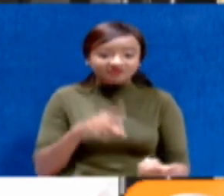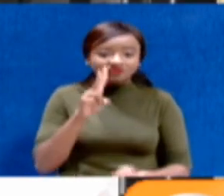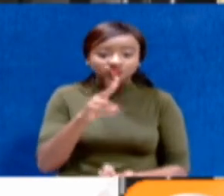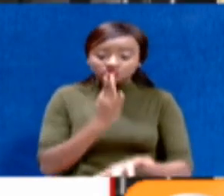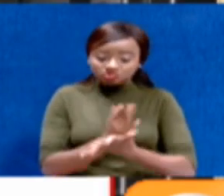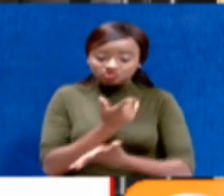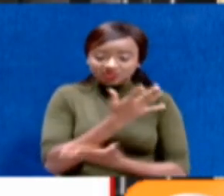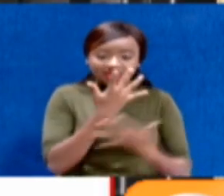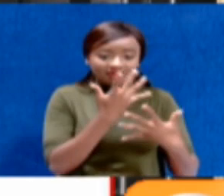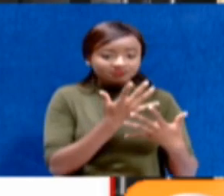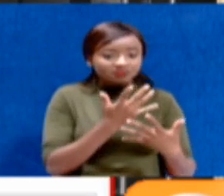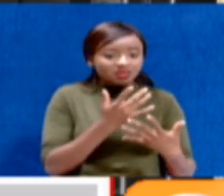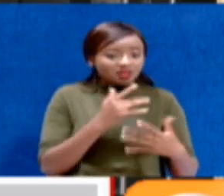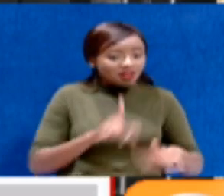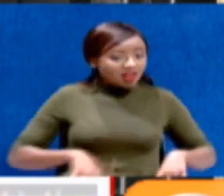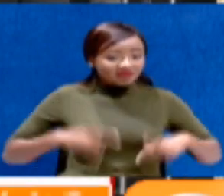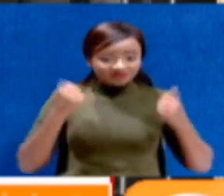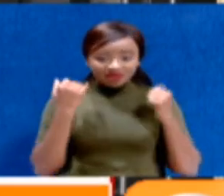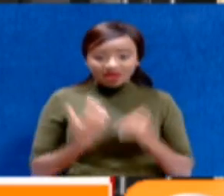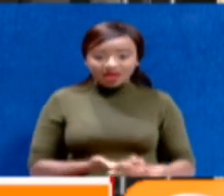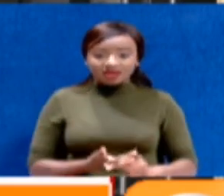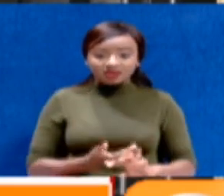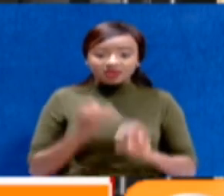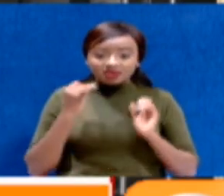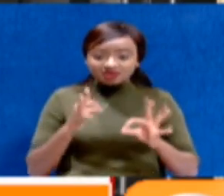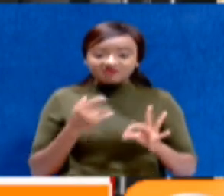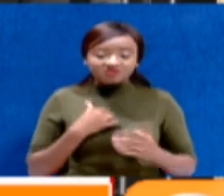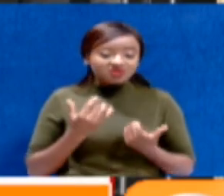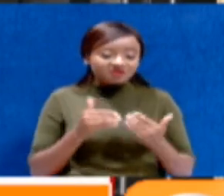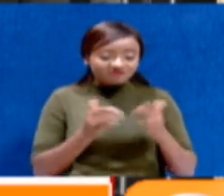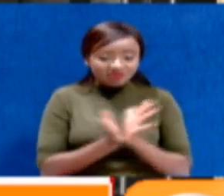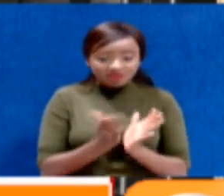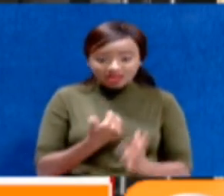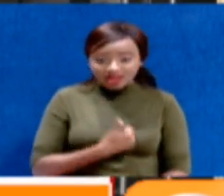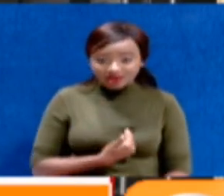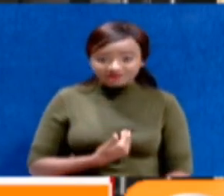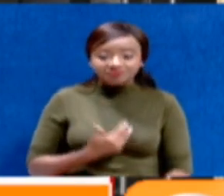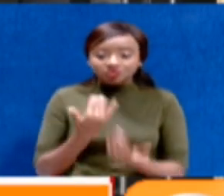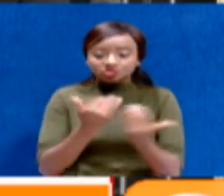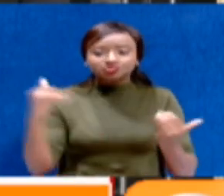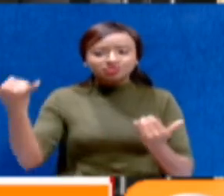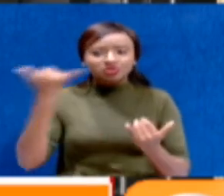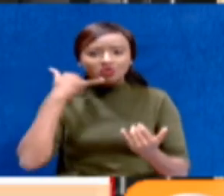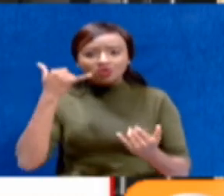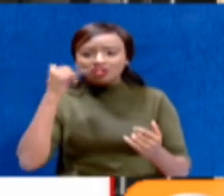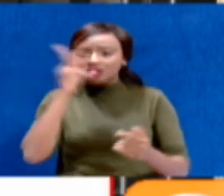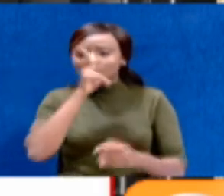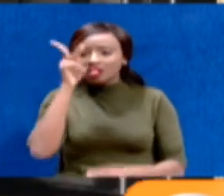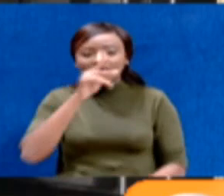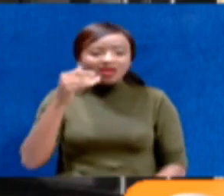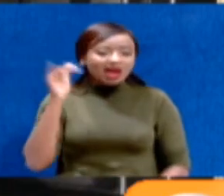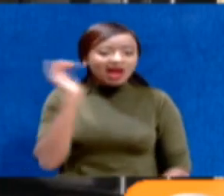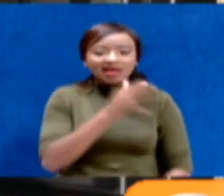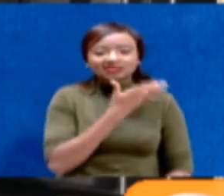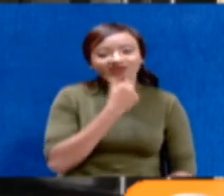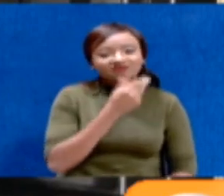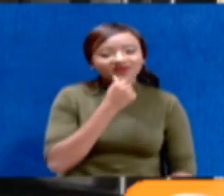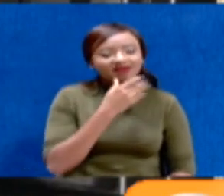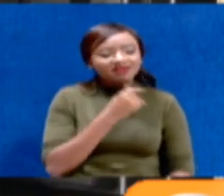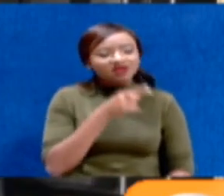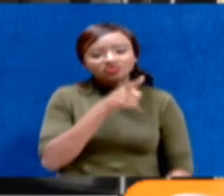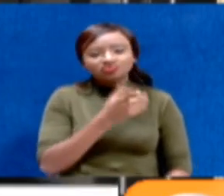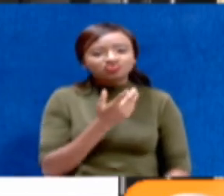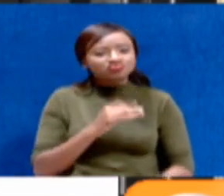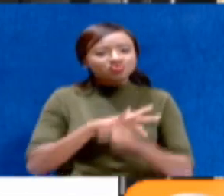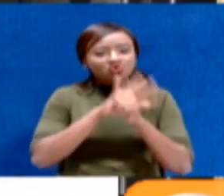nimekuwa magumu. Mtu wa familia, watoto anakupigia simu, analia kwa simu, watoto anakuuliza, baba,